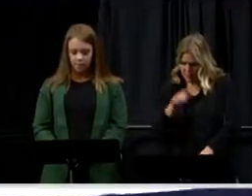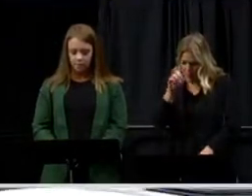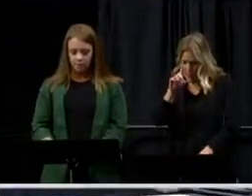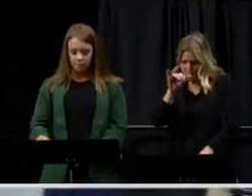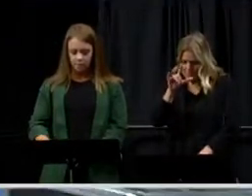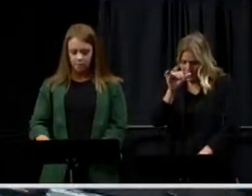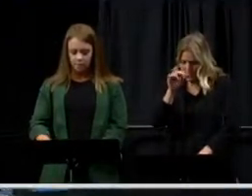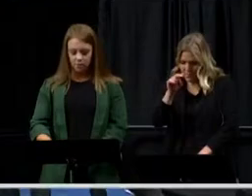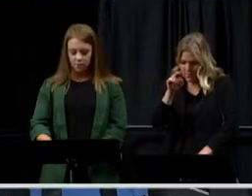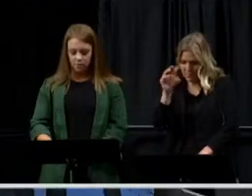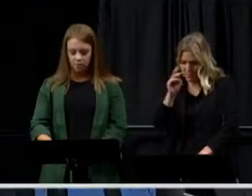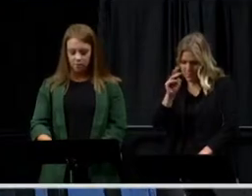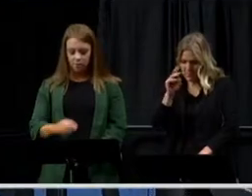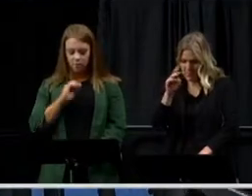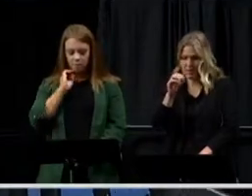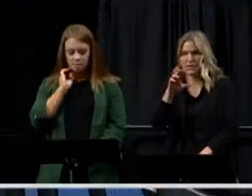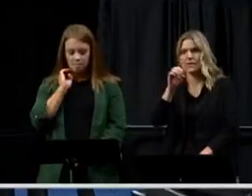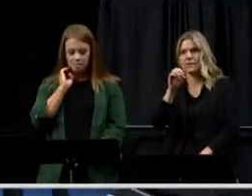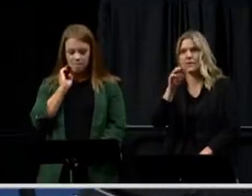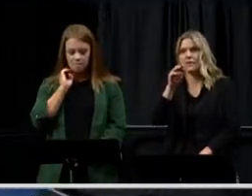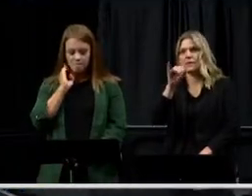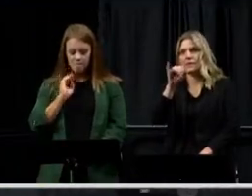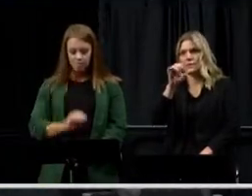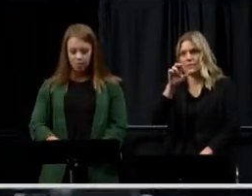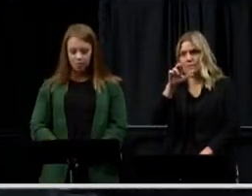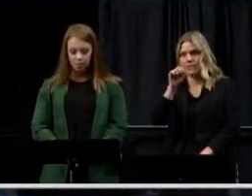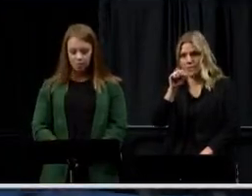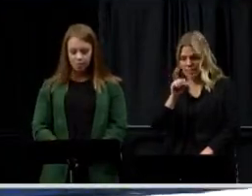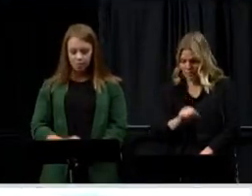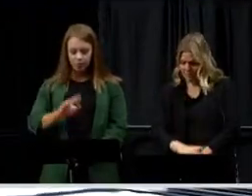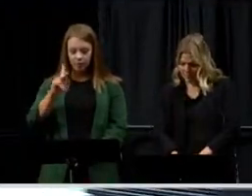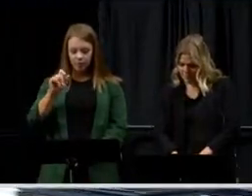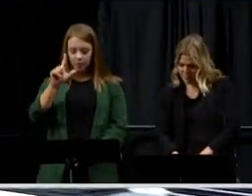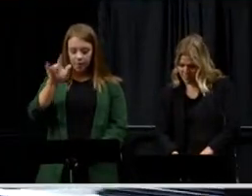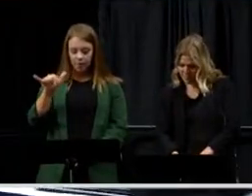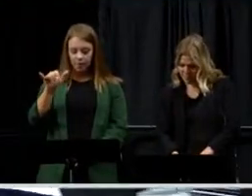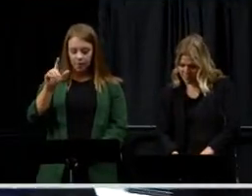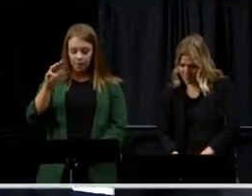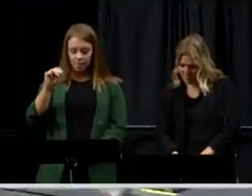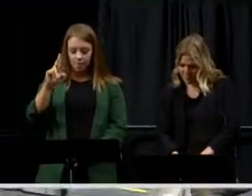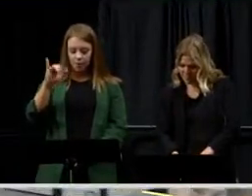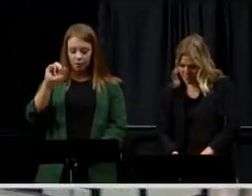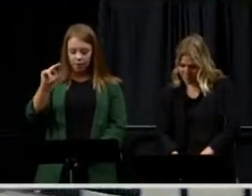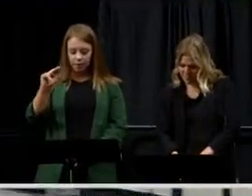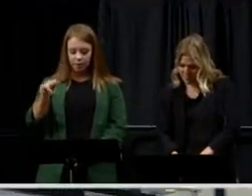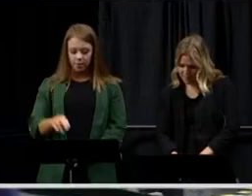Dylan Maxwell Moore Myers. Kelly